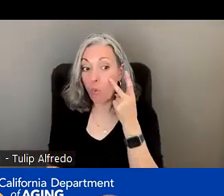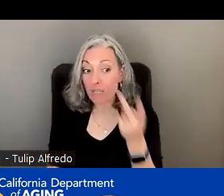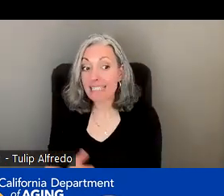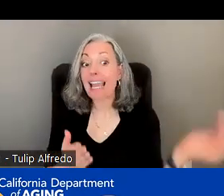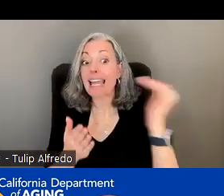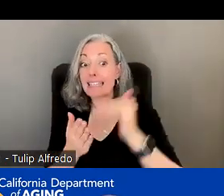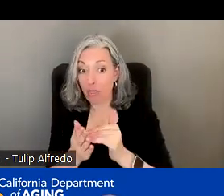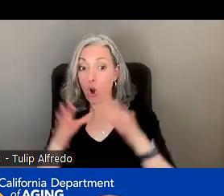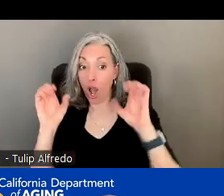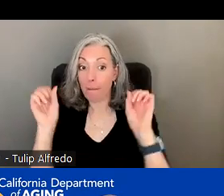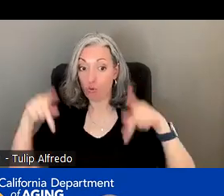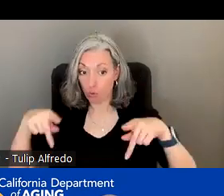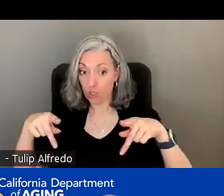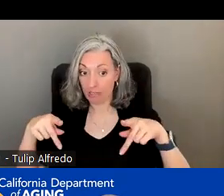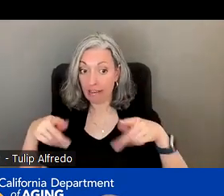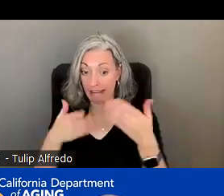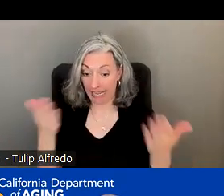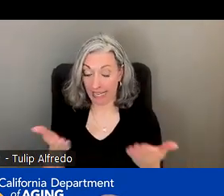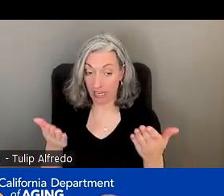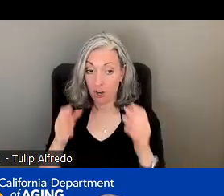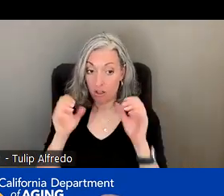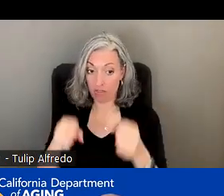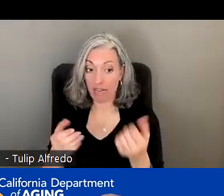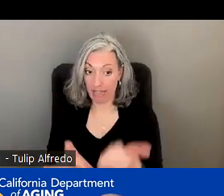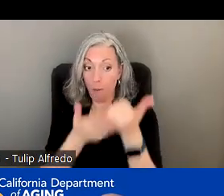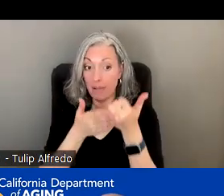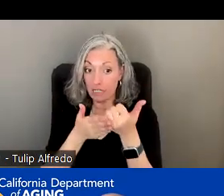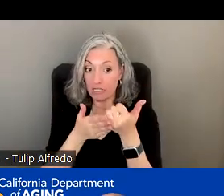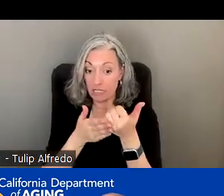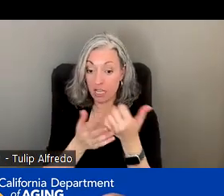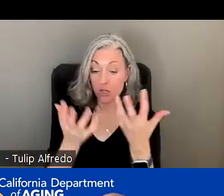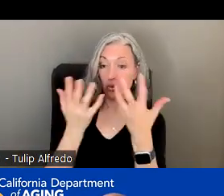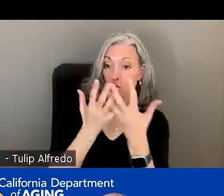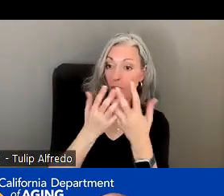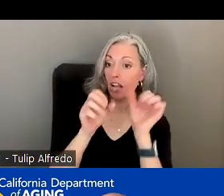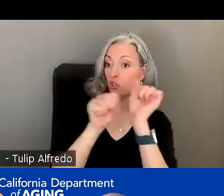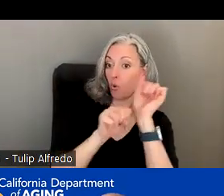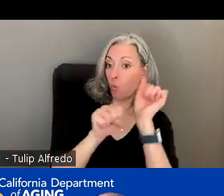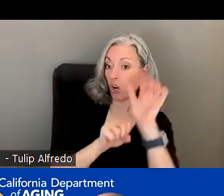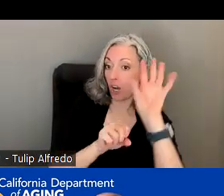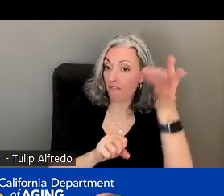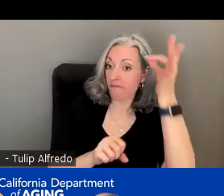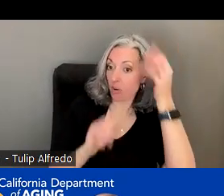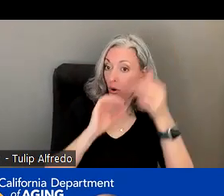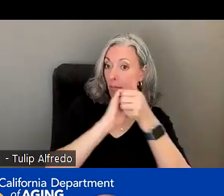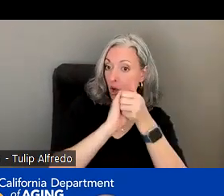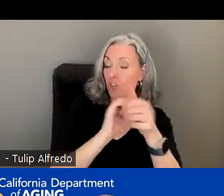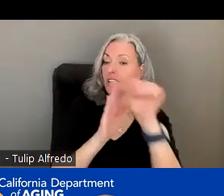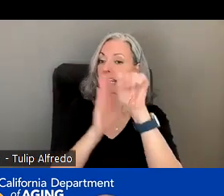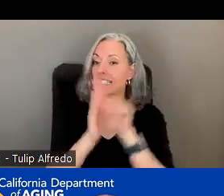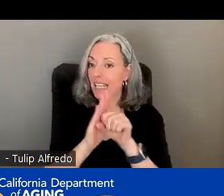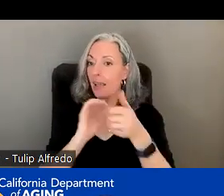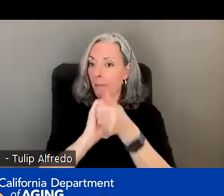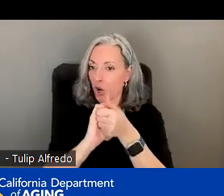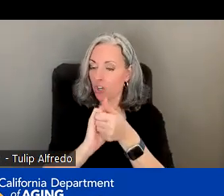tool in the toolbox that can really help us align the work of our federal partners, state partners, and our local